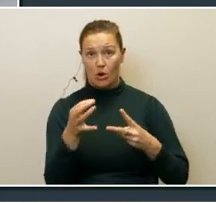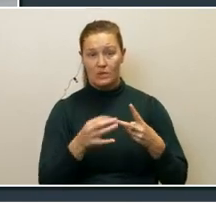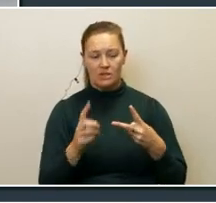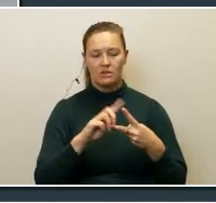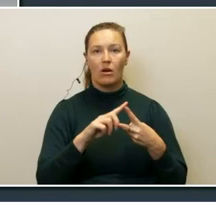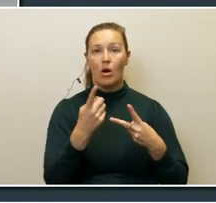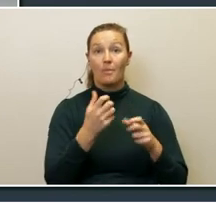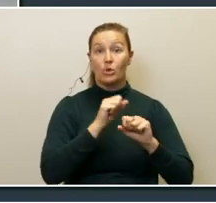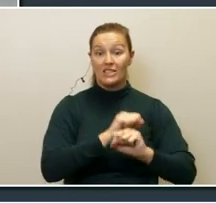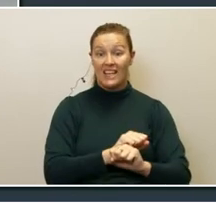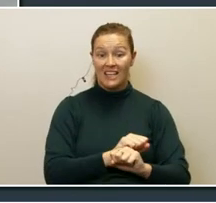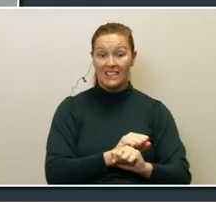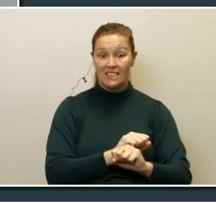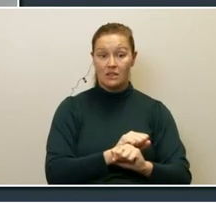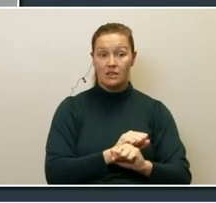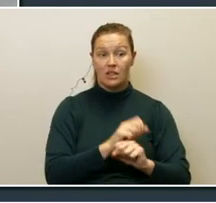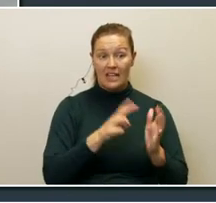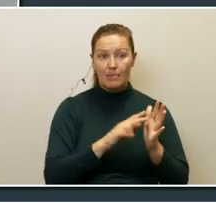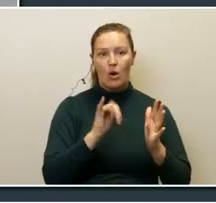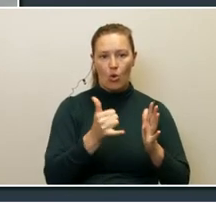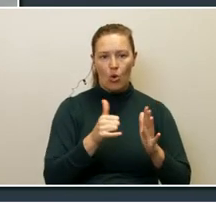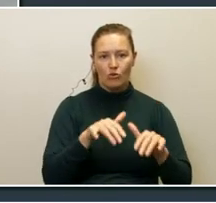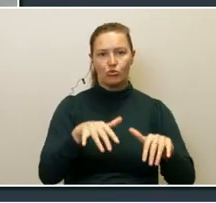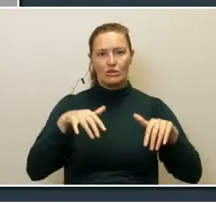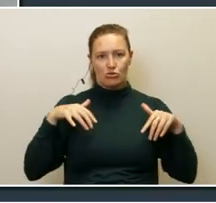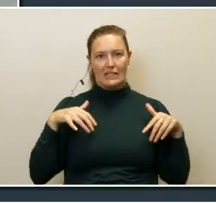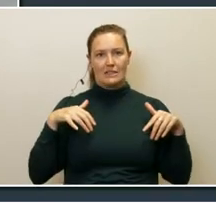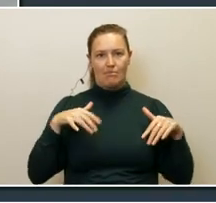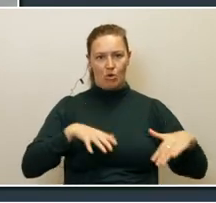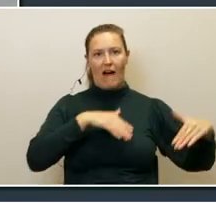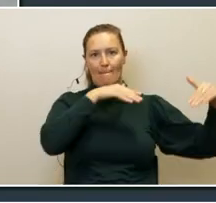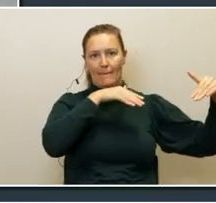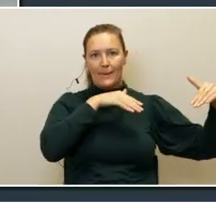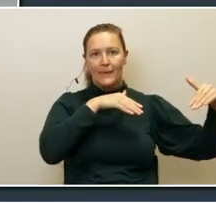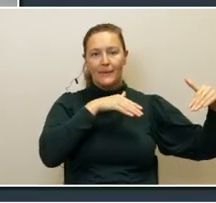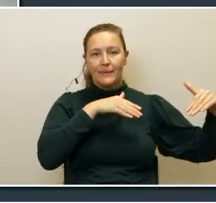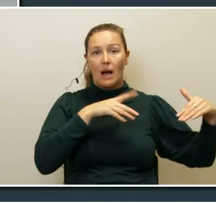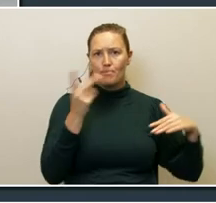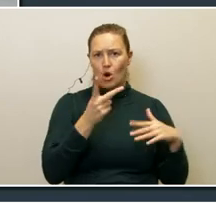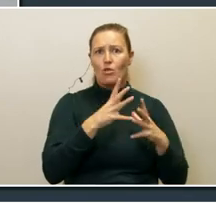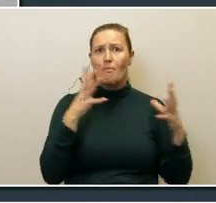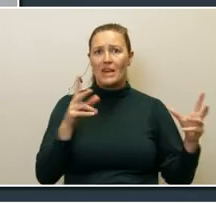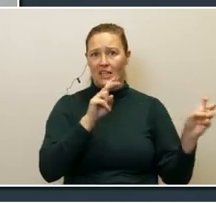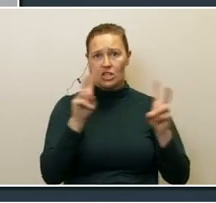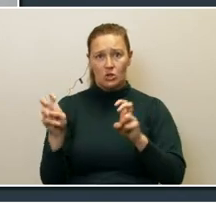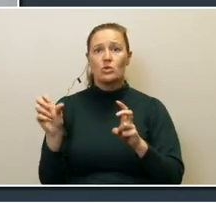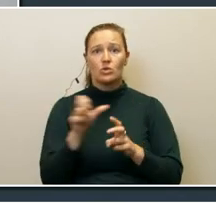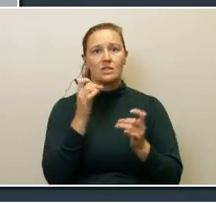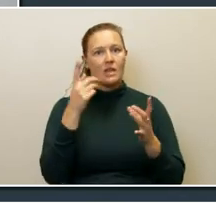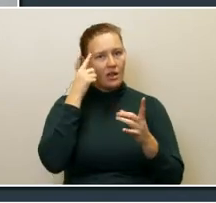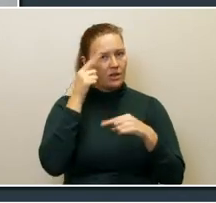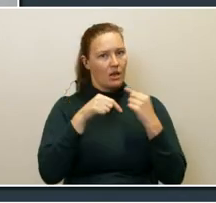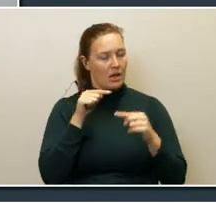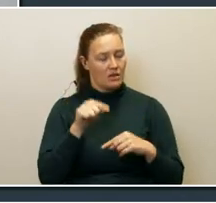to protect, and the other is to retreat. And they're both massive issues, and I really do think you should start